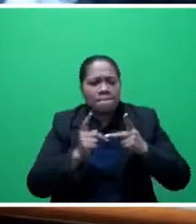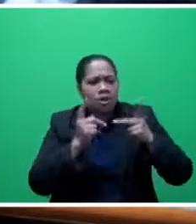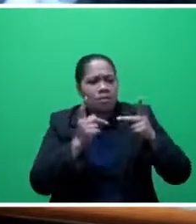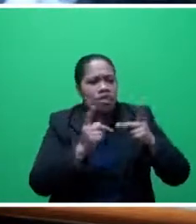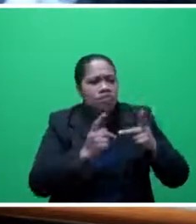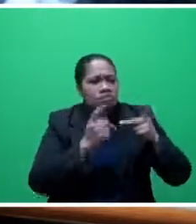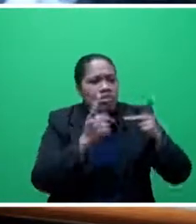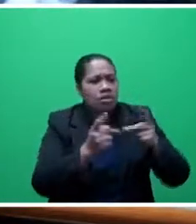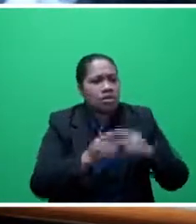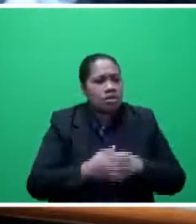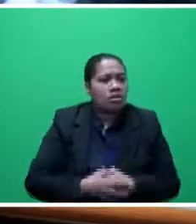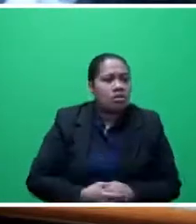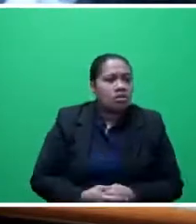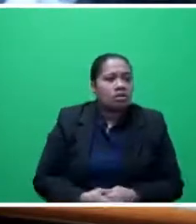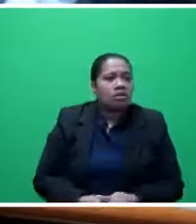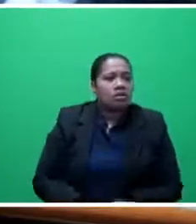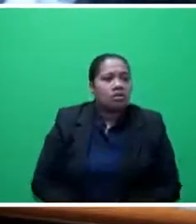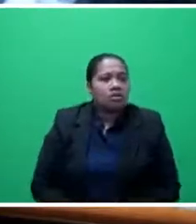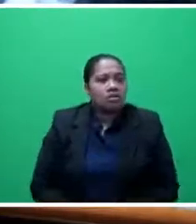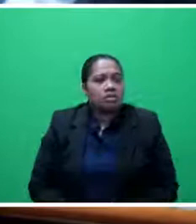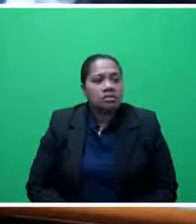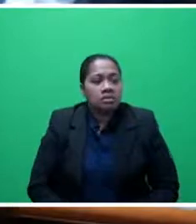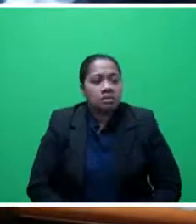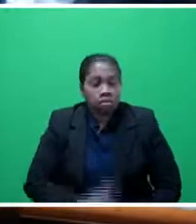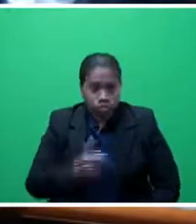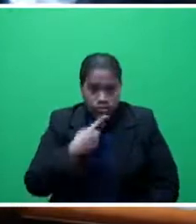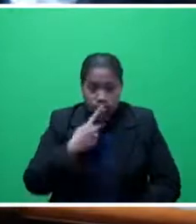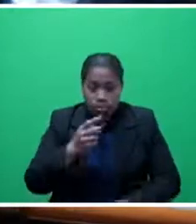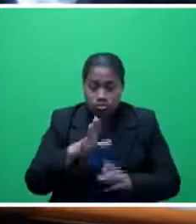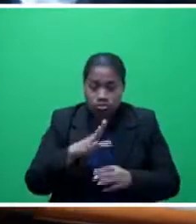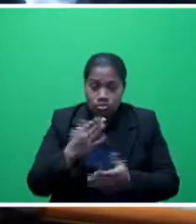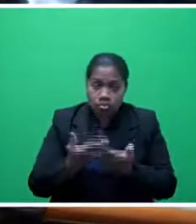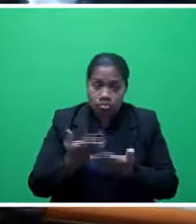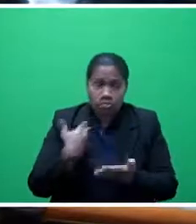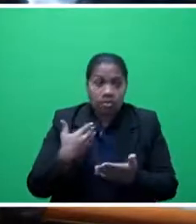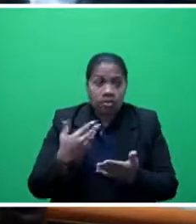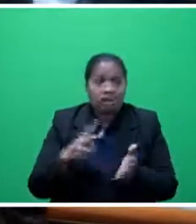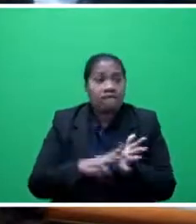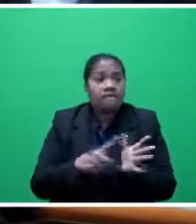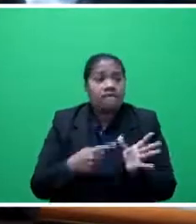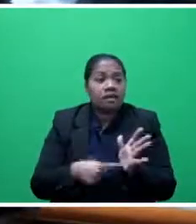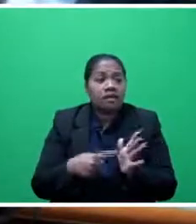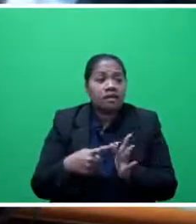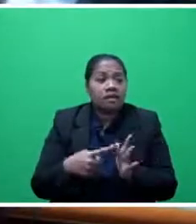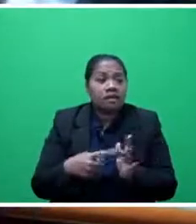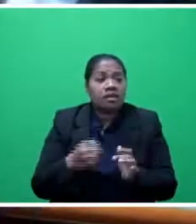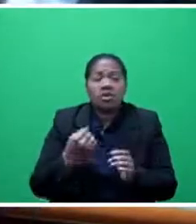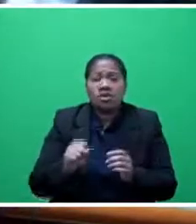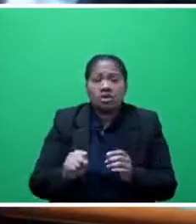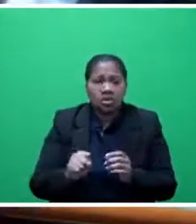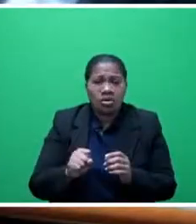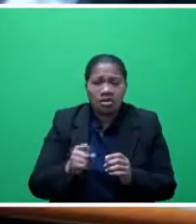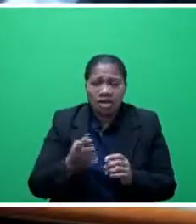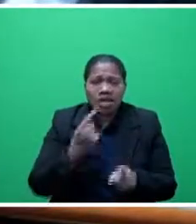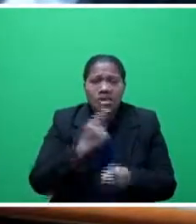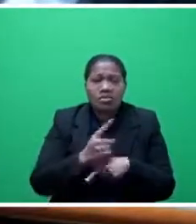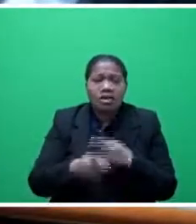that. But, You said to remove that. no, I talked about the excise duty on alcohol that you increased for 3 consecutive